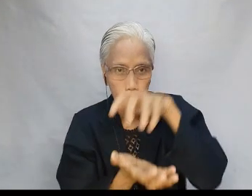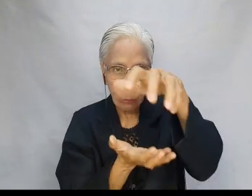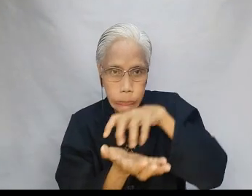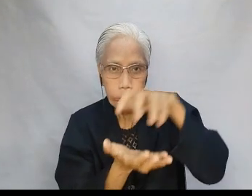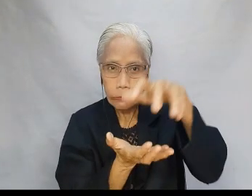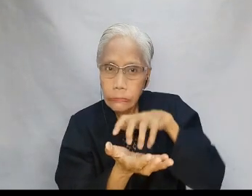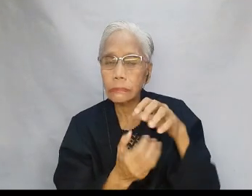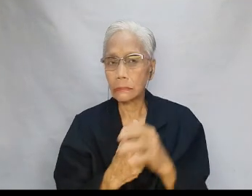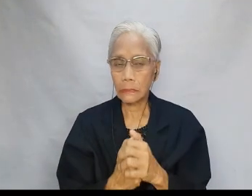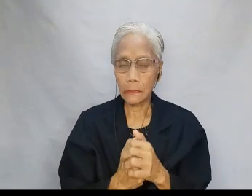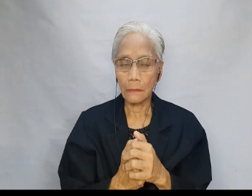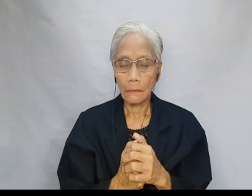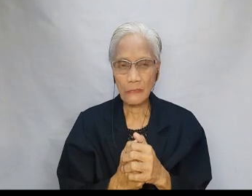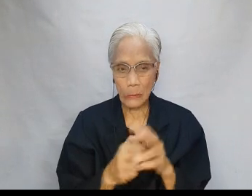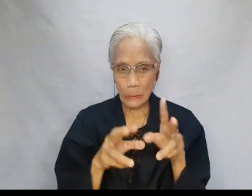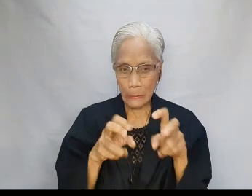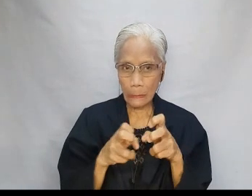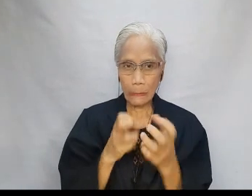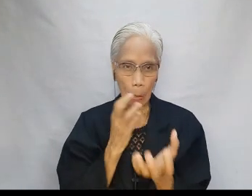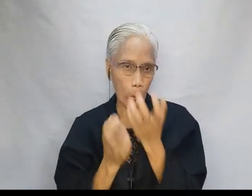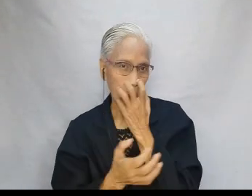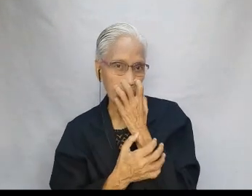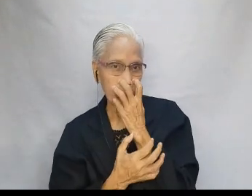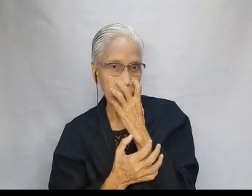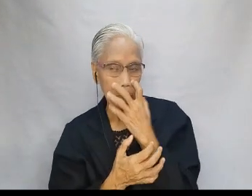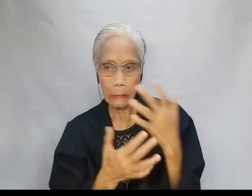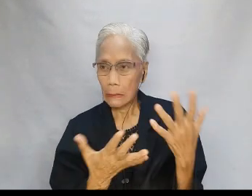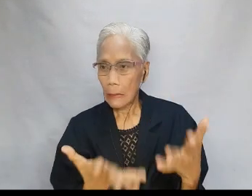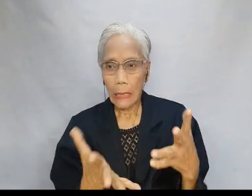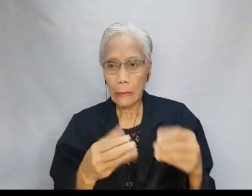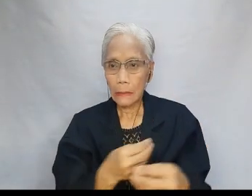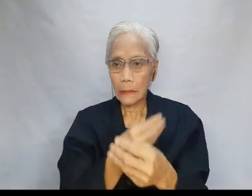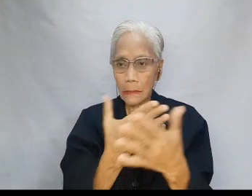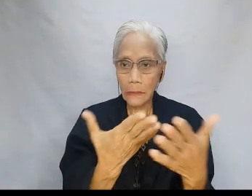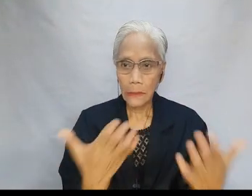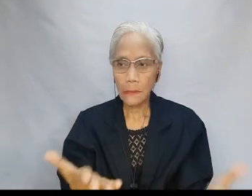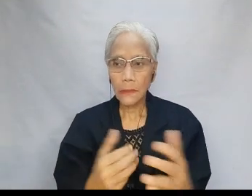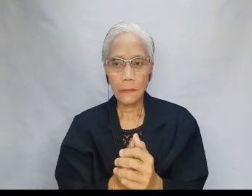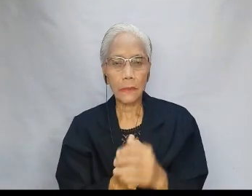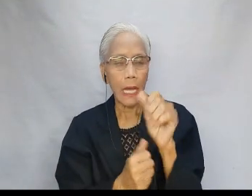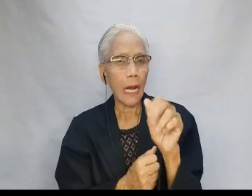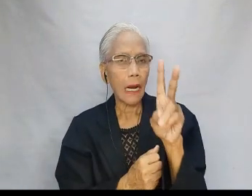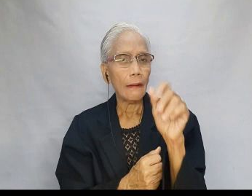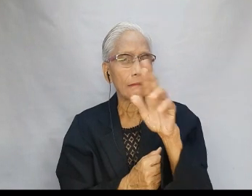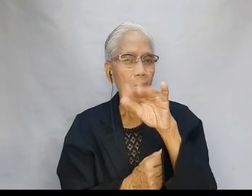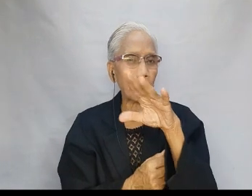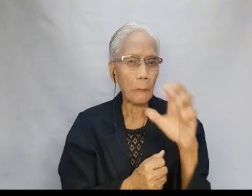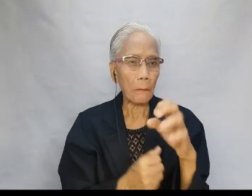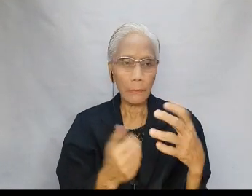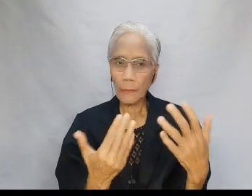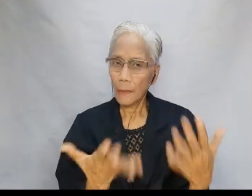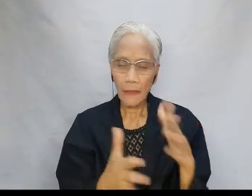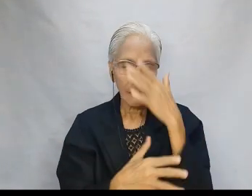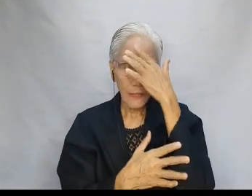greed, pagiging sakim. Our leaders, driven by insatiable avarice, seem to